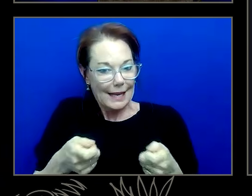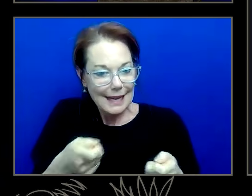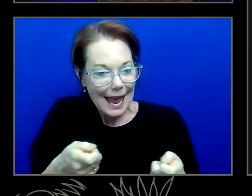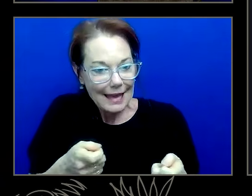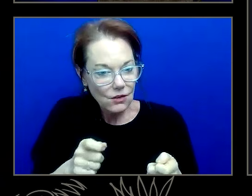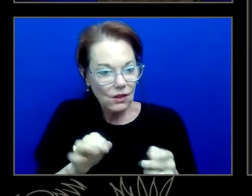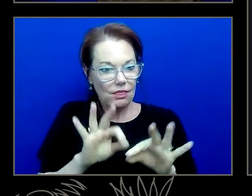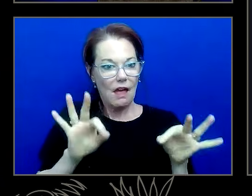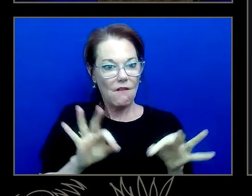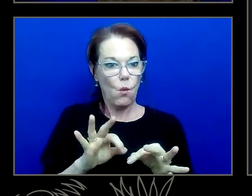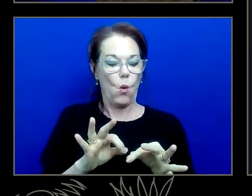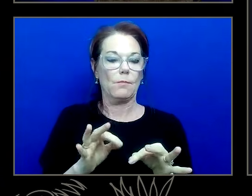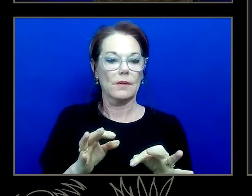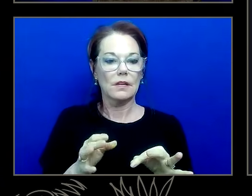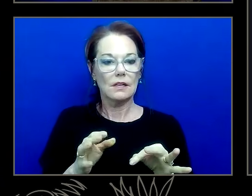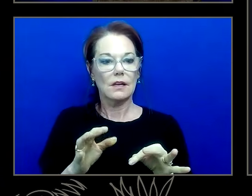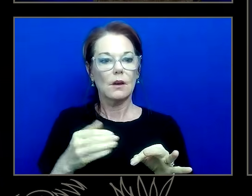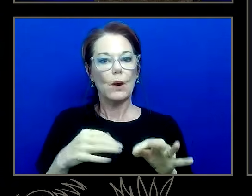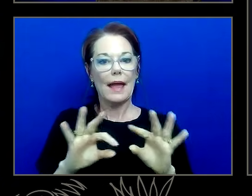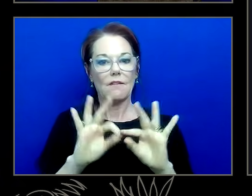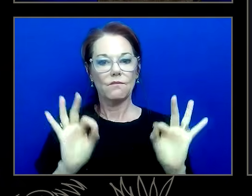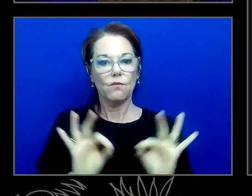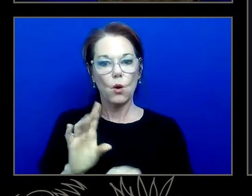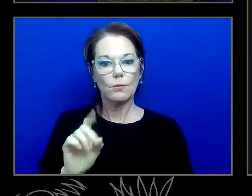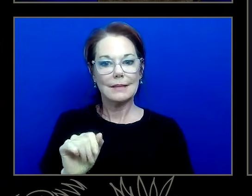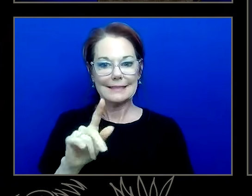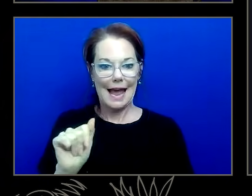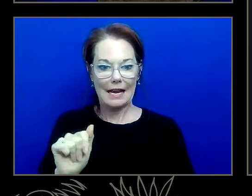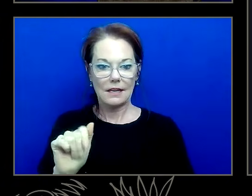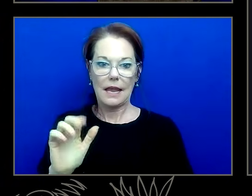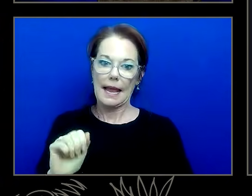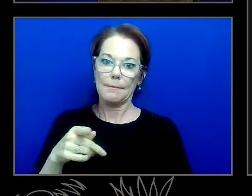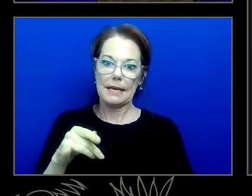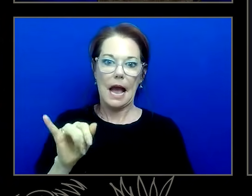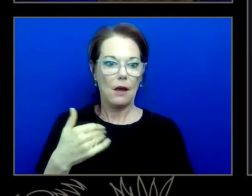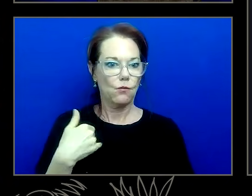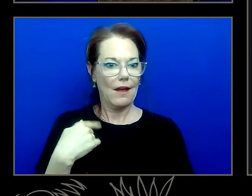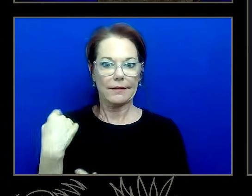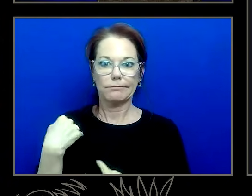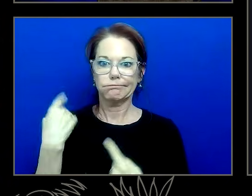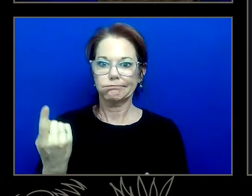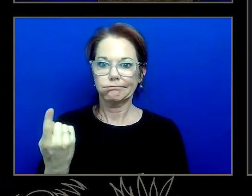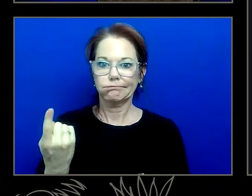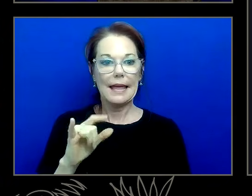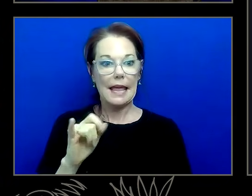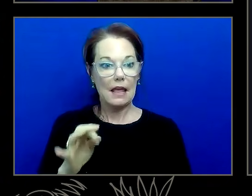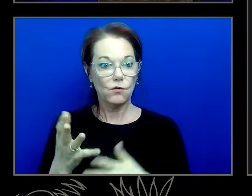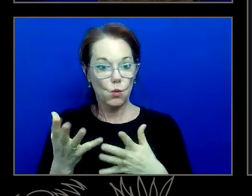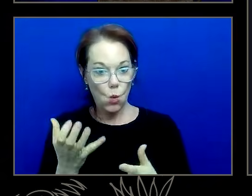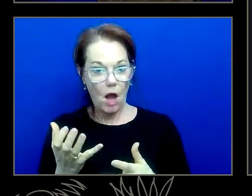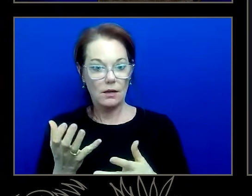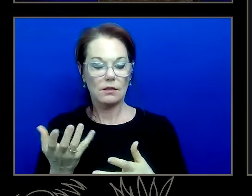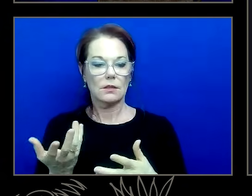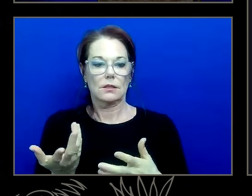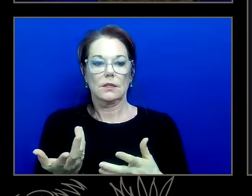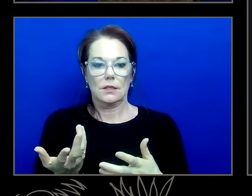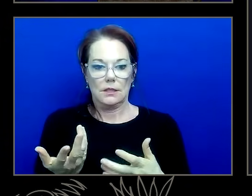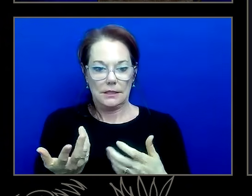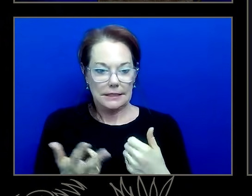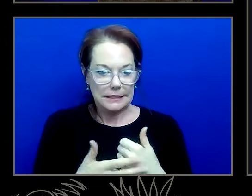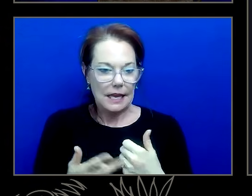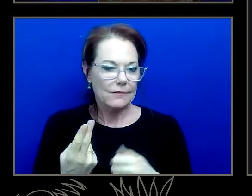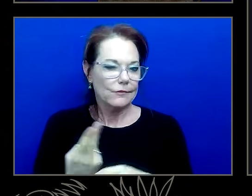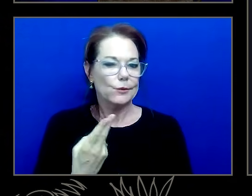handle submit. We have this form data API. Again, it's been around for a long time. And if you really want to be type safe, then use something like